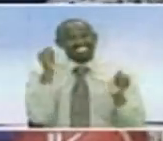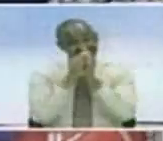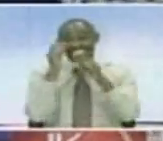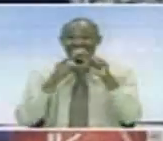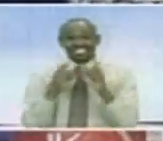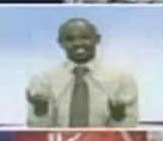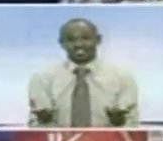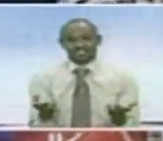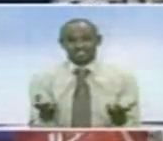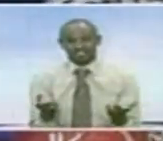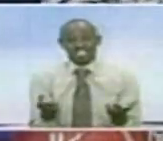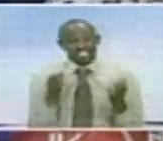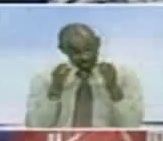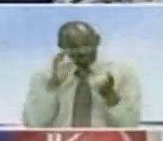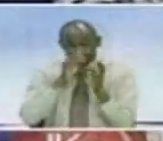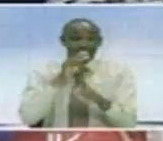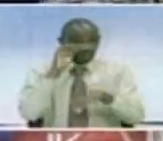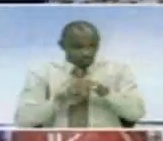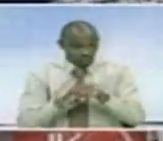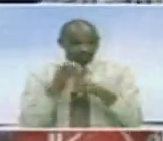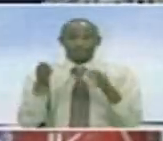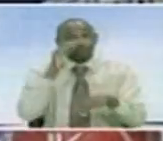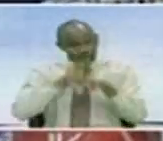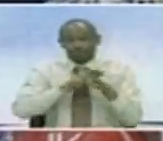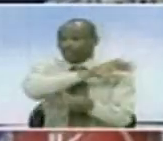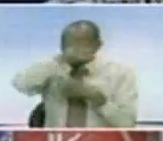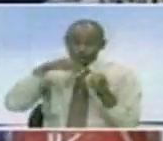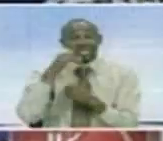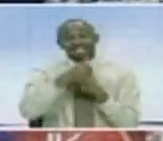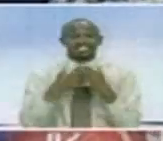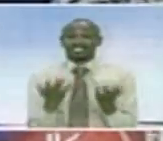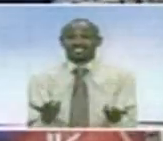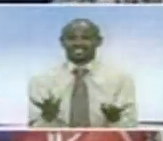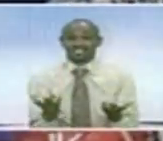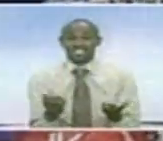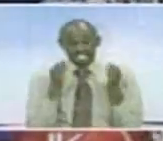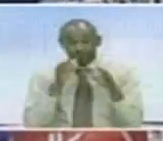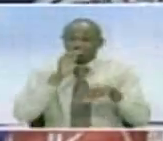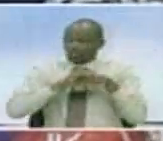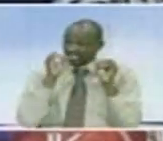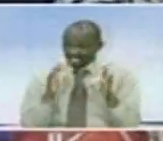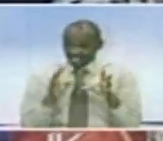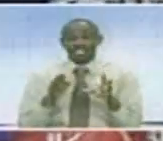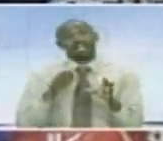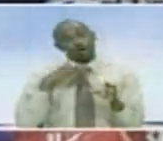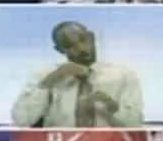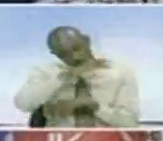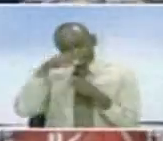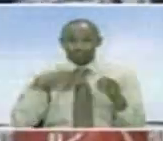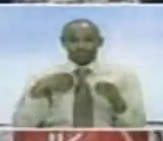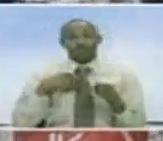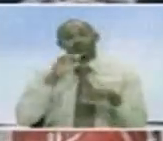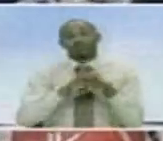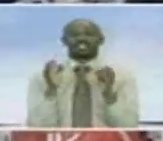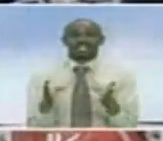years? If something is good, it's likely to be good for the whole country. If it's not good, it's not good for everybody. Yeah.